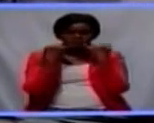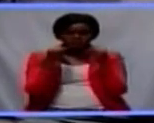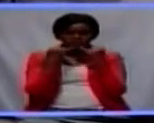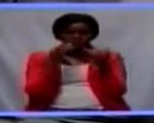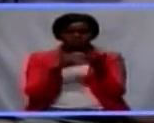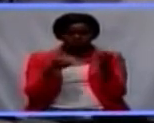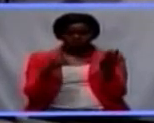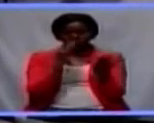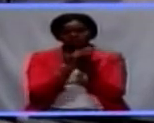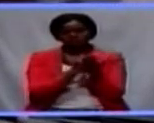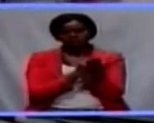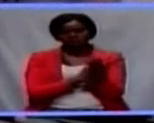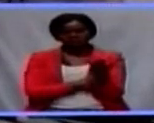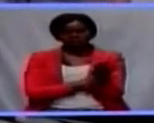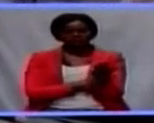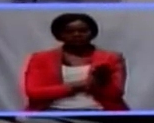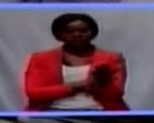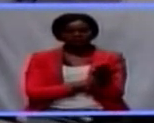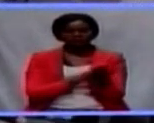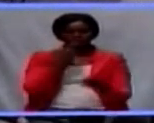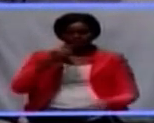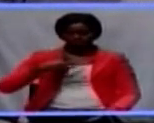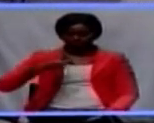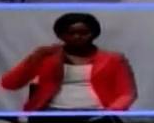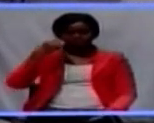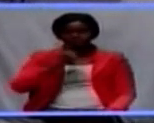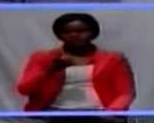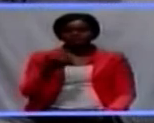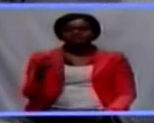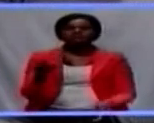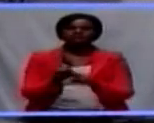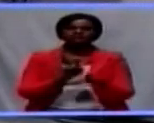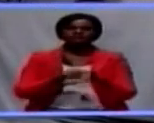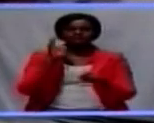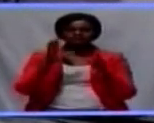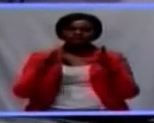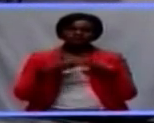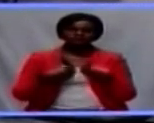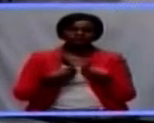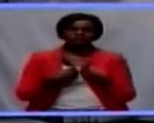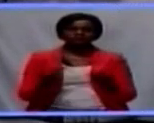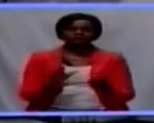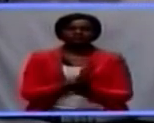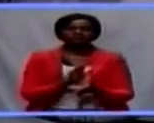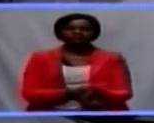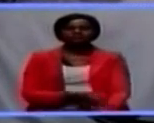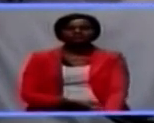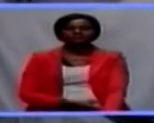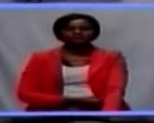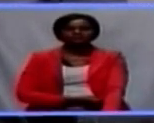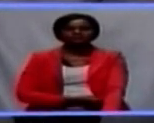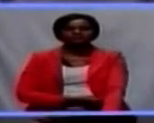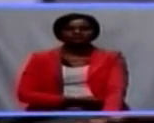exclusion list, they should apply for amnesty, and we'll consider that. Right. In fact, those are even quicker. What we are